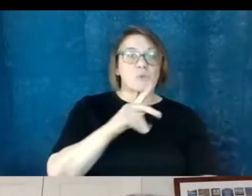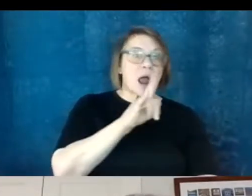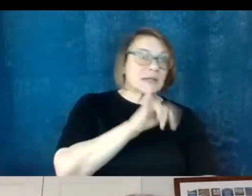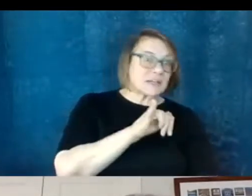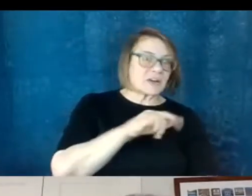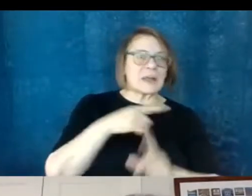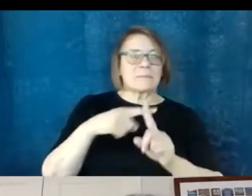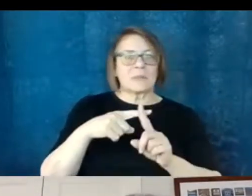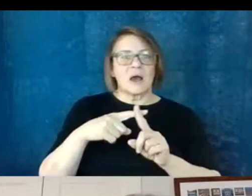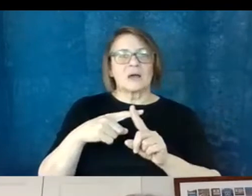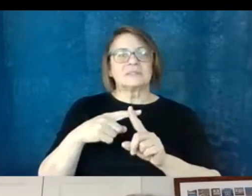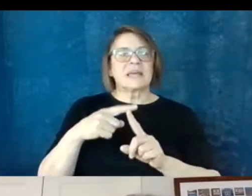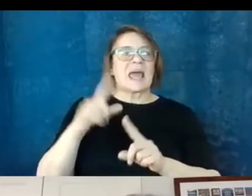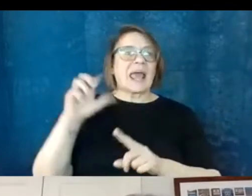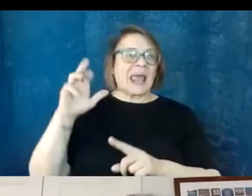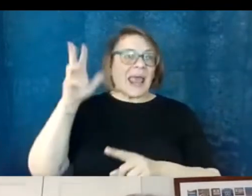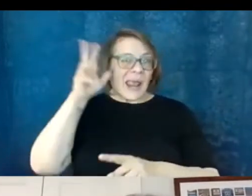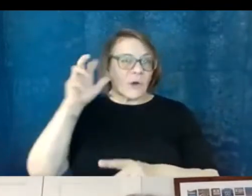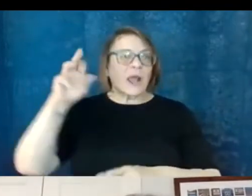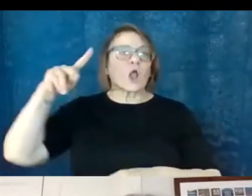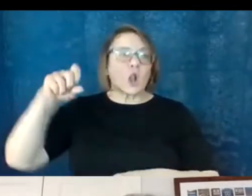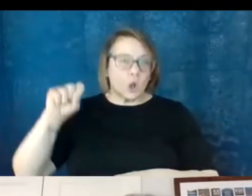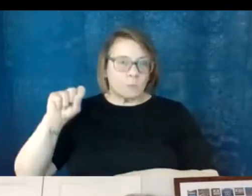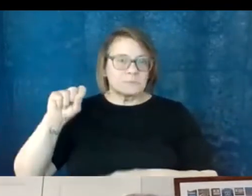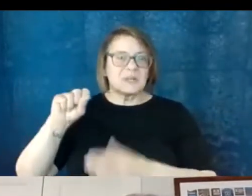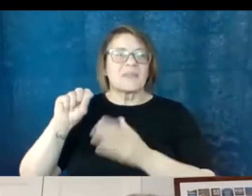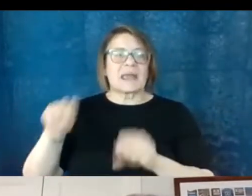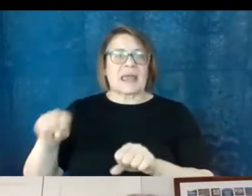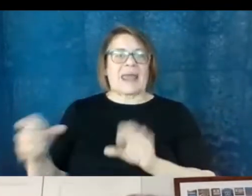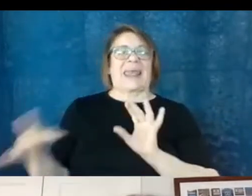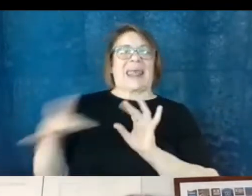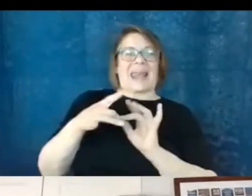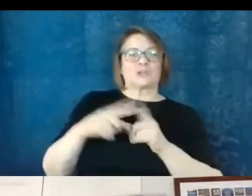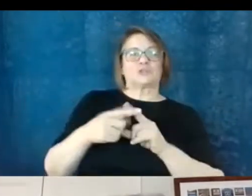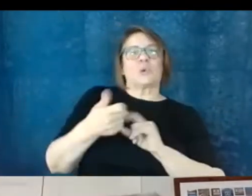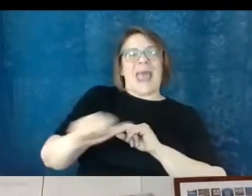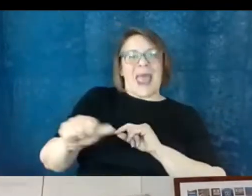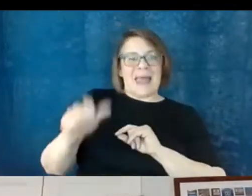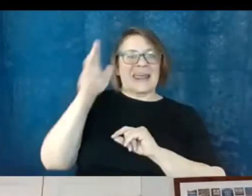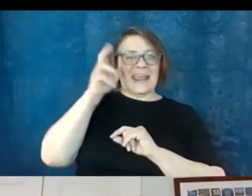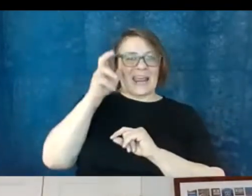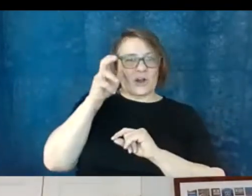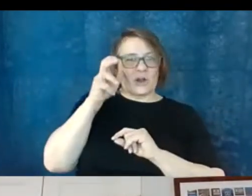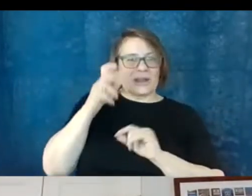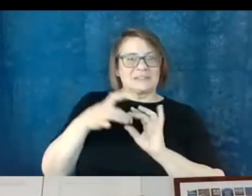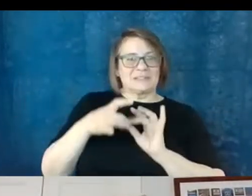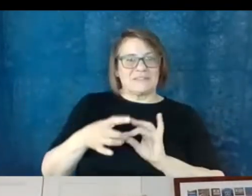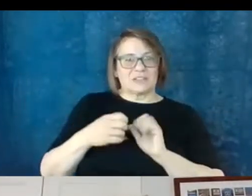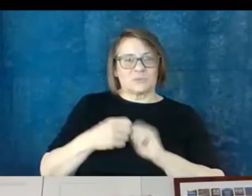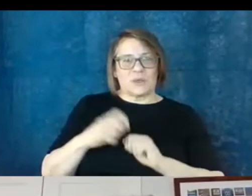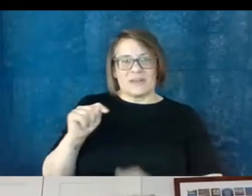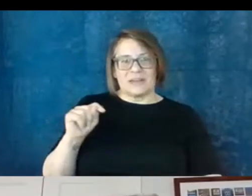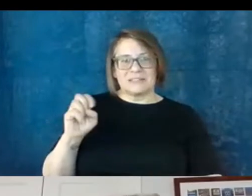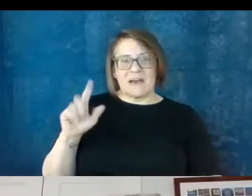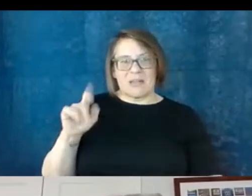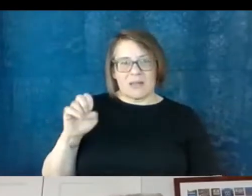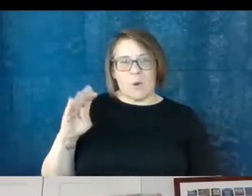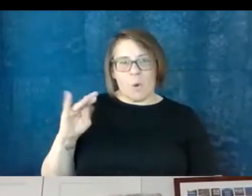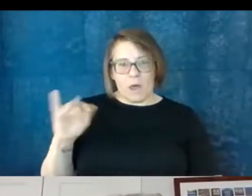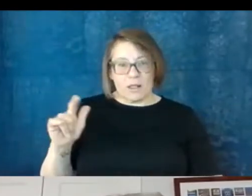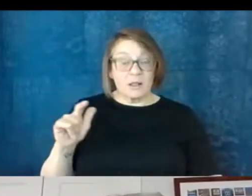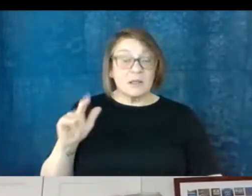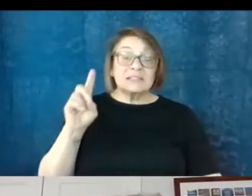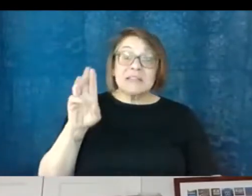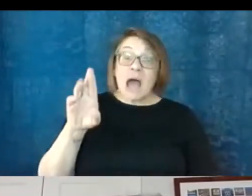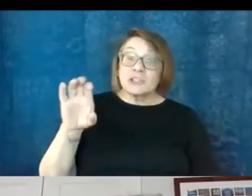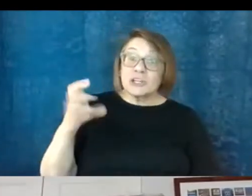like hearing loops that can connect to any hearing device with T-coil. Dr. Childress on her website has